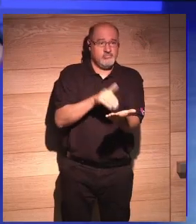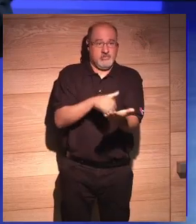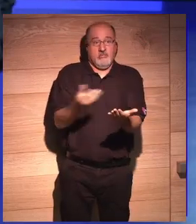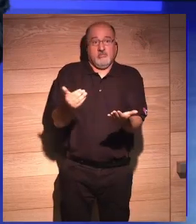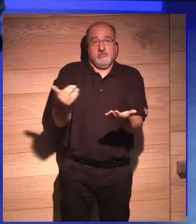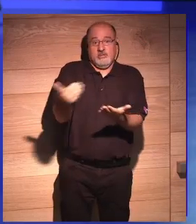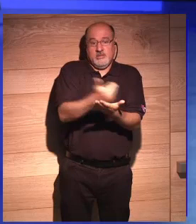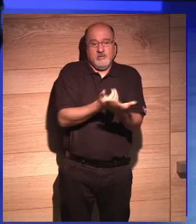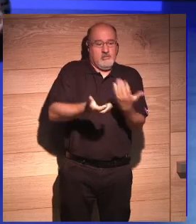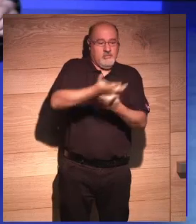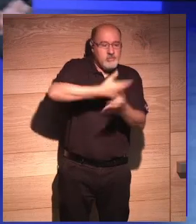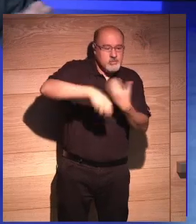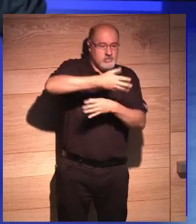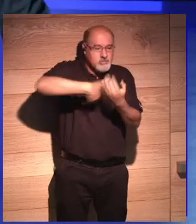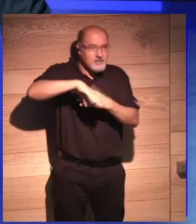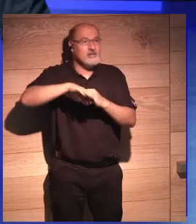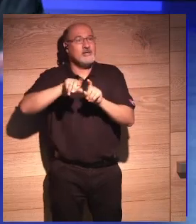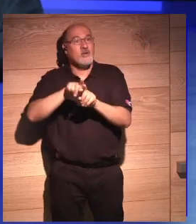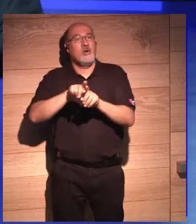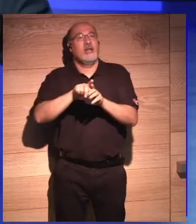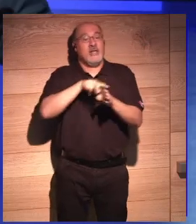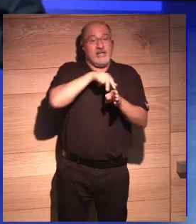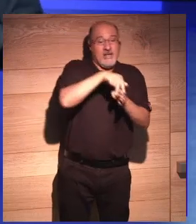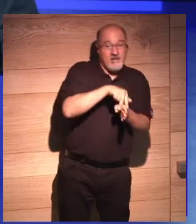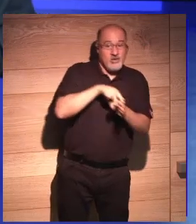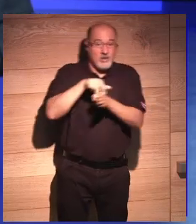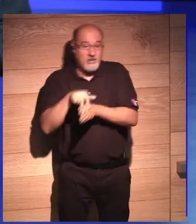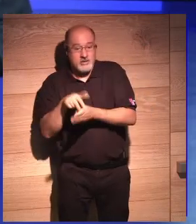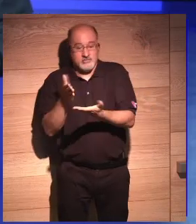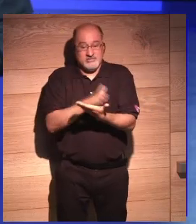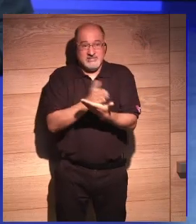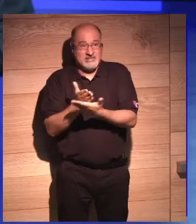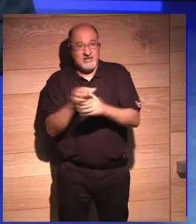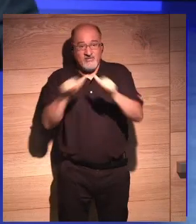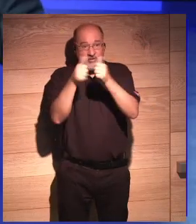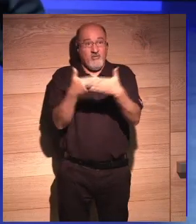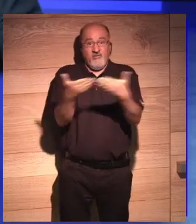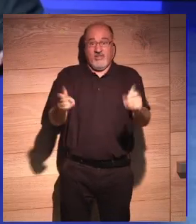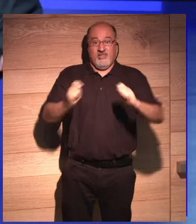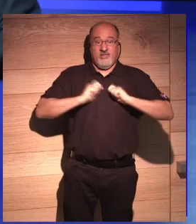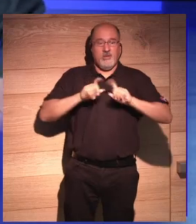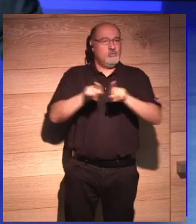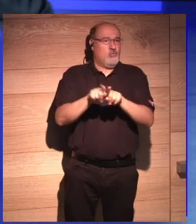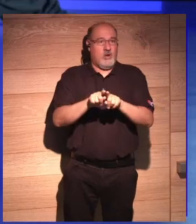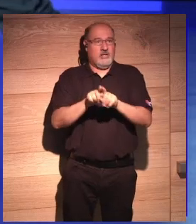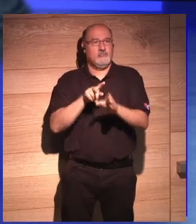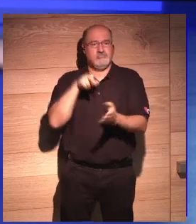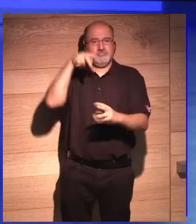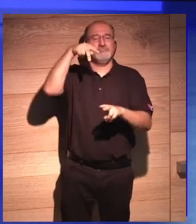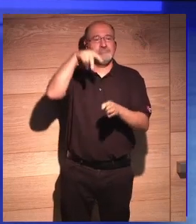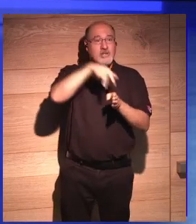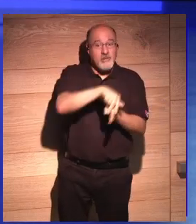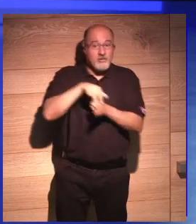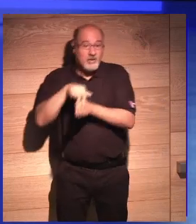so it's a balance, and there's lots of trust, and it by no means is a steady